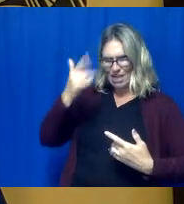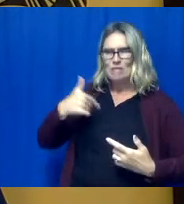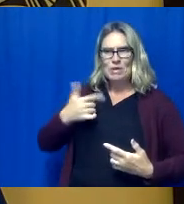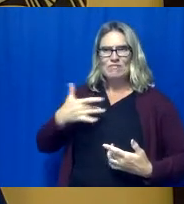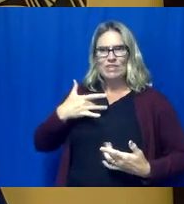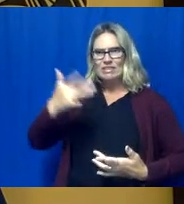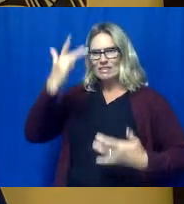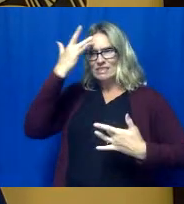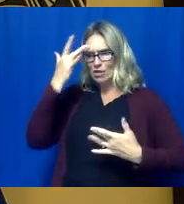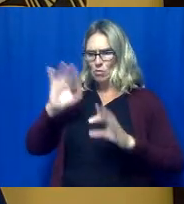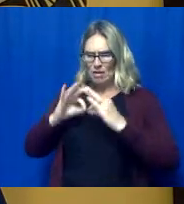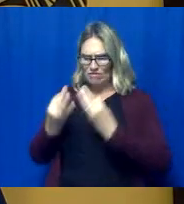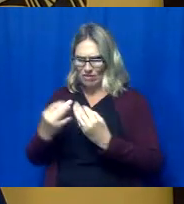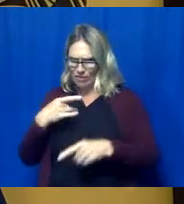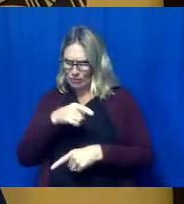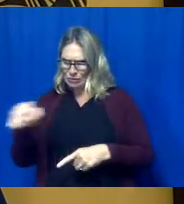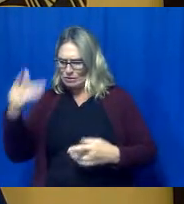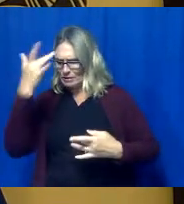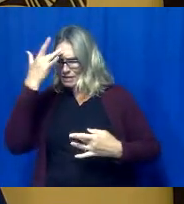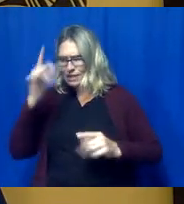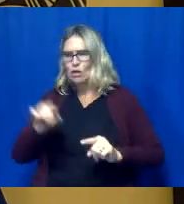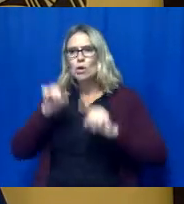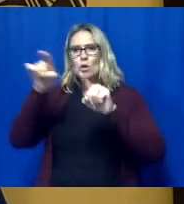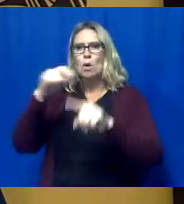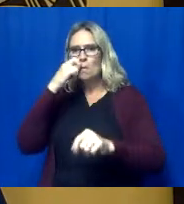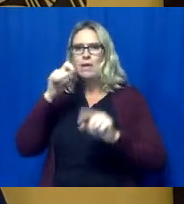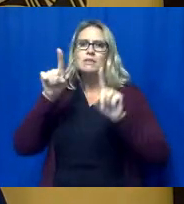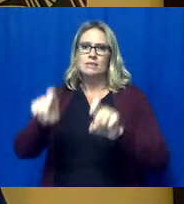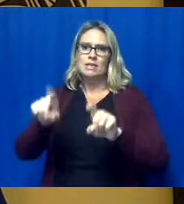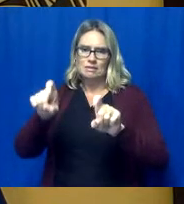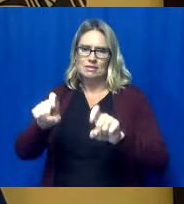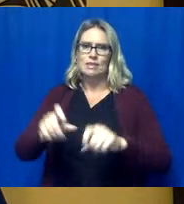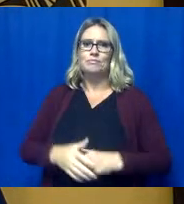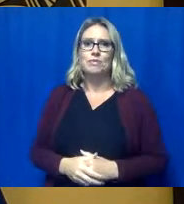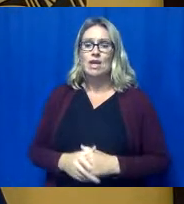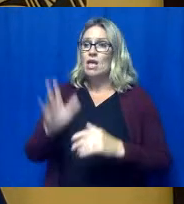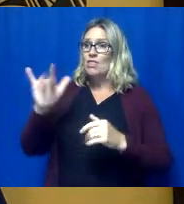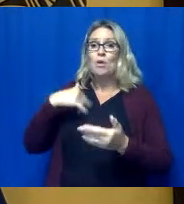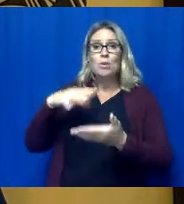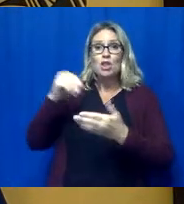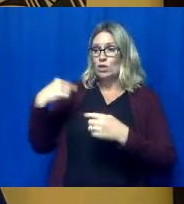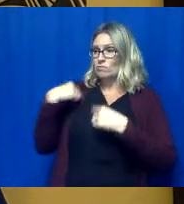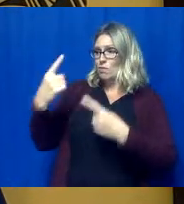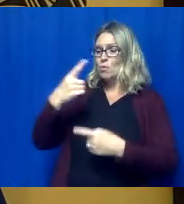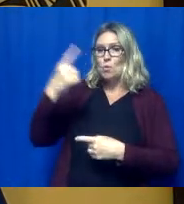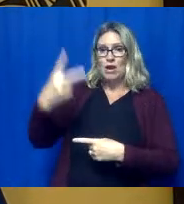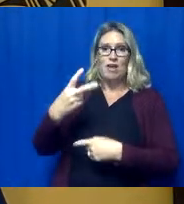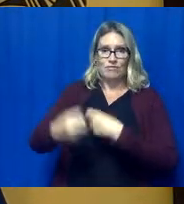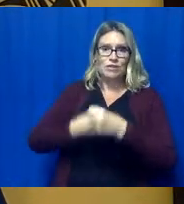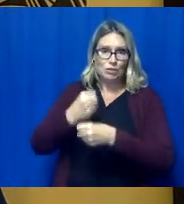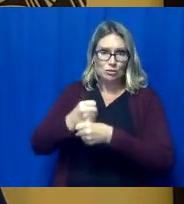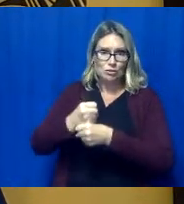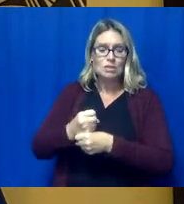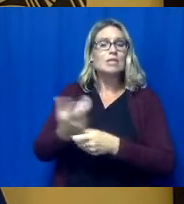of your family. These are the tactics we all learned during the first year of the pandemic. Please keep using